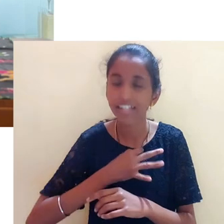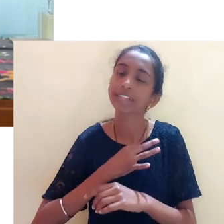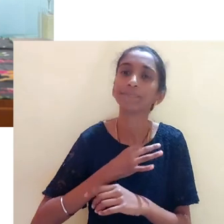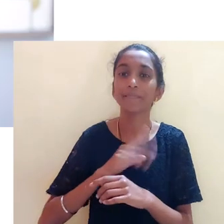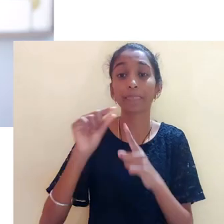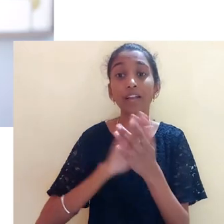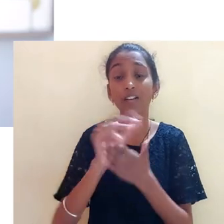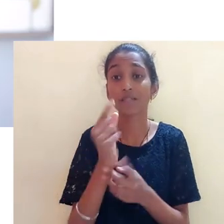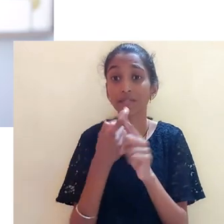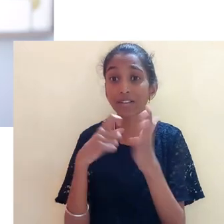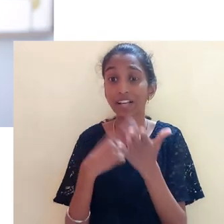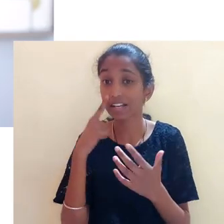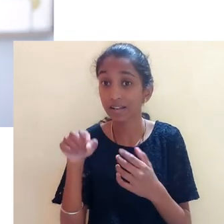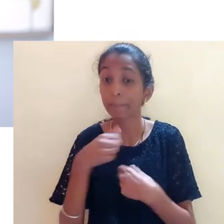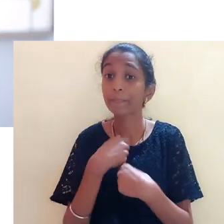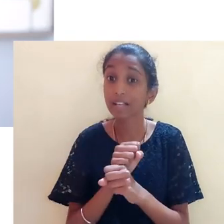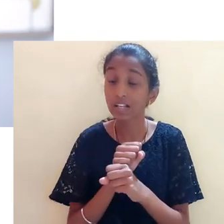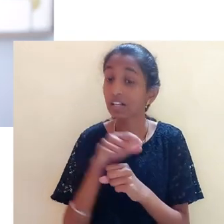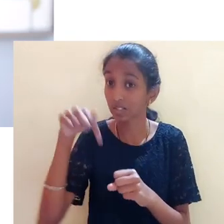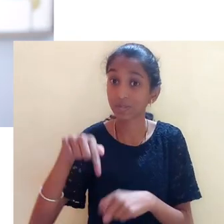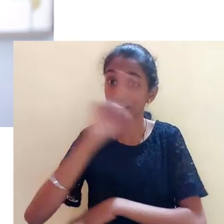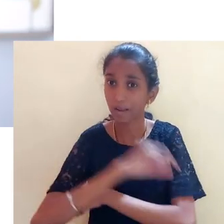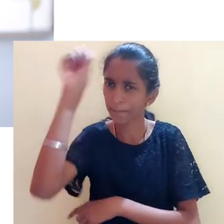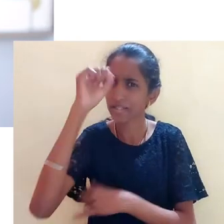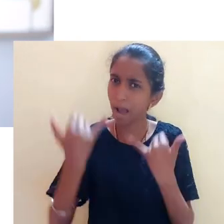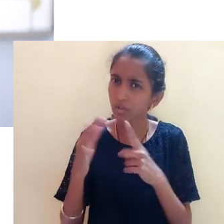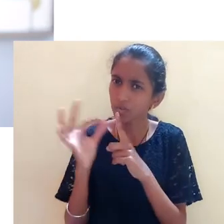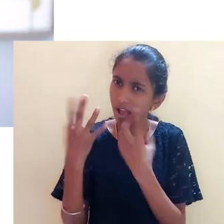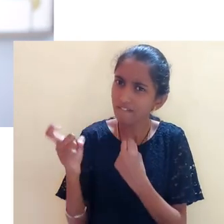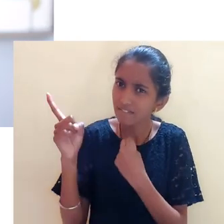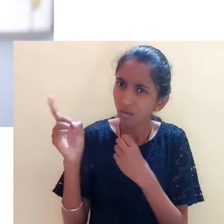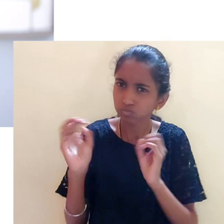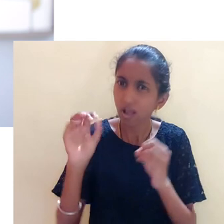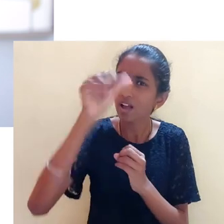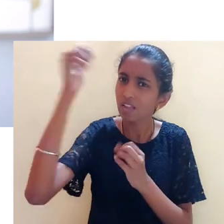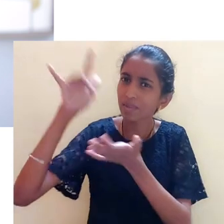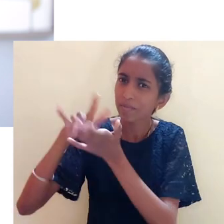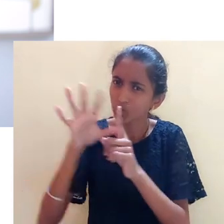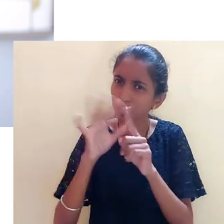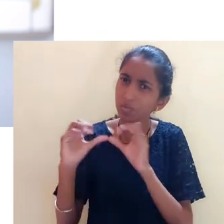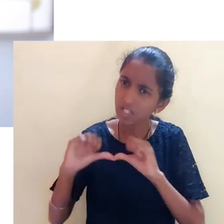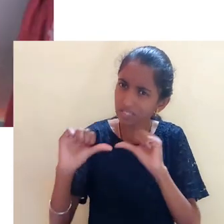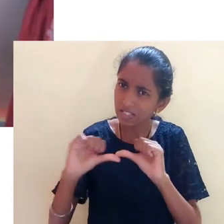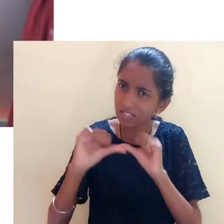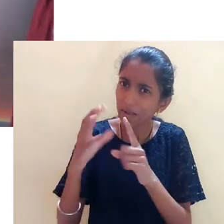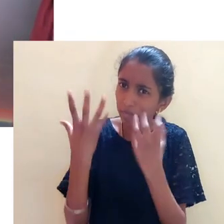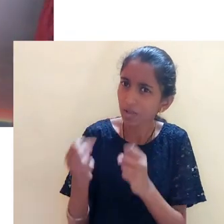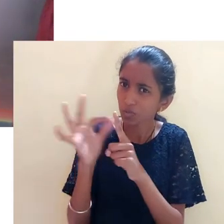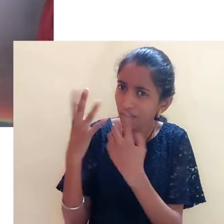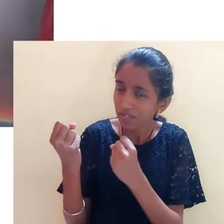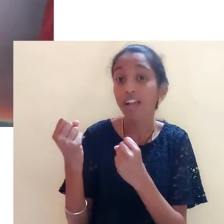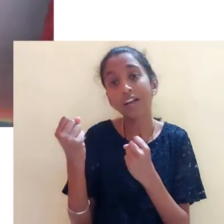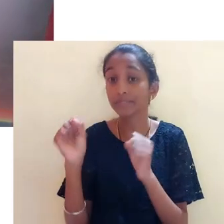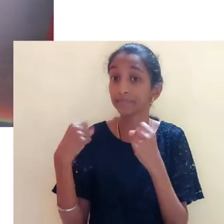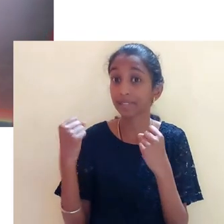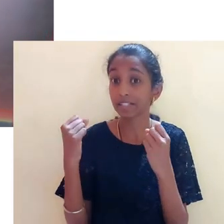Yeah. Are Fulkaris made even today in Punjab or anywhere? Are they still made? Yeah, very